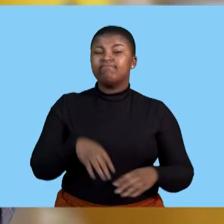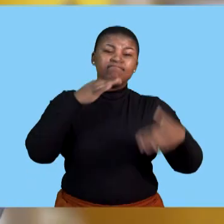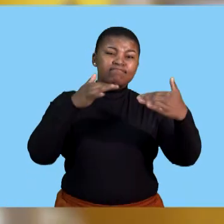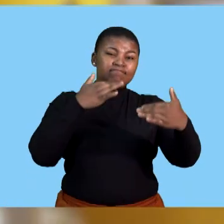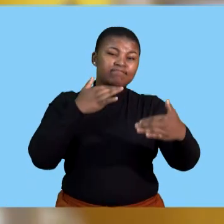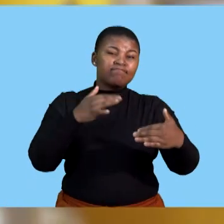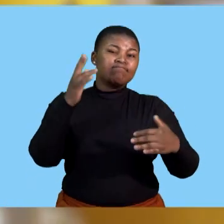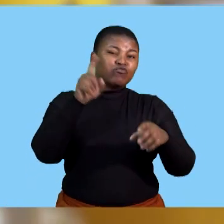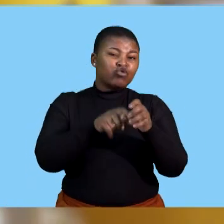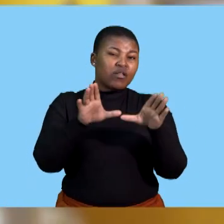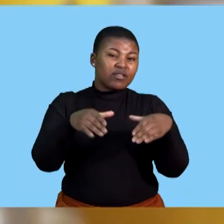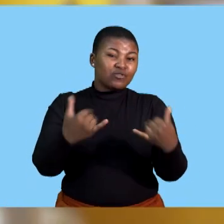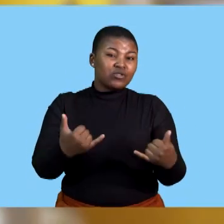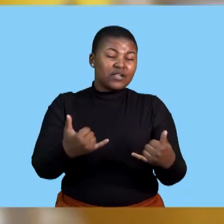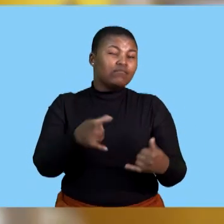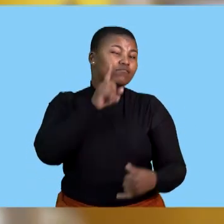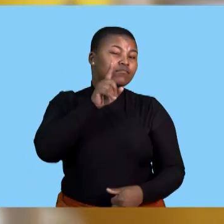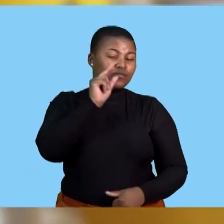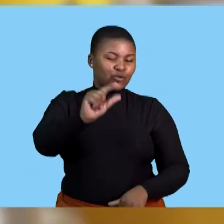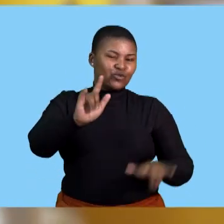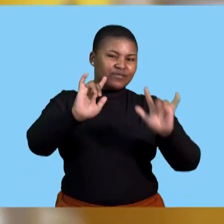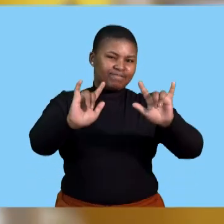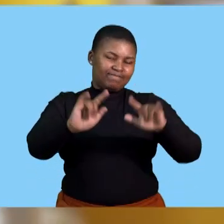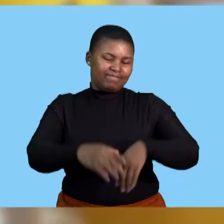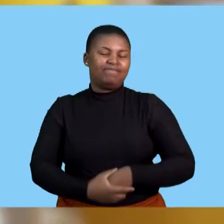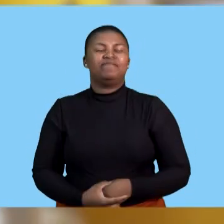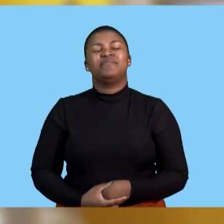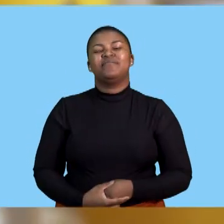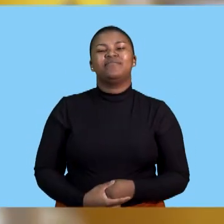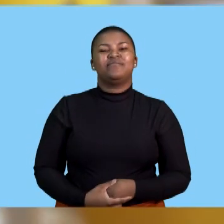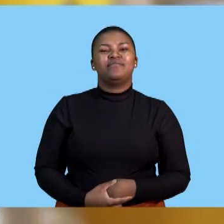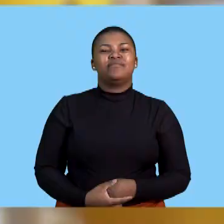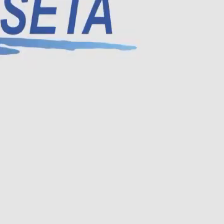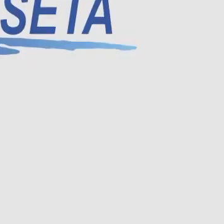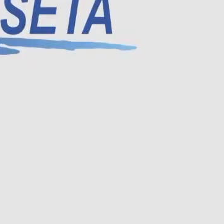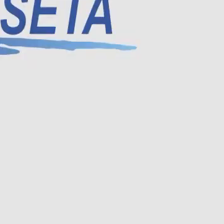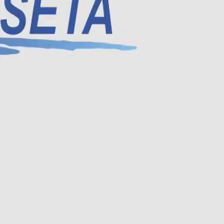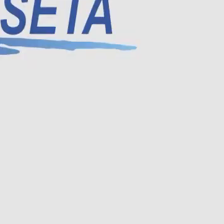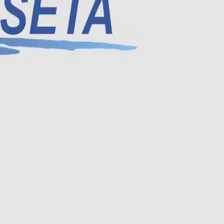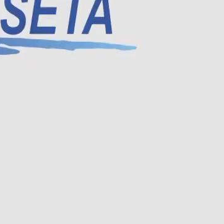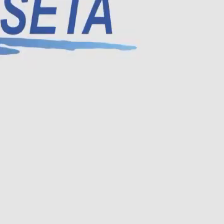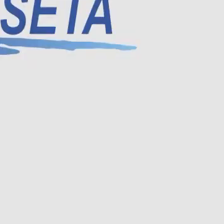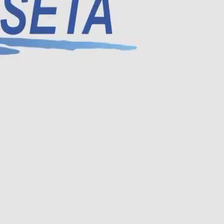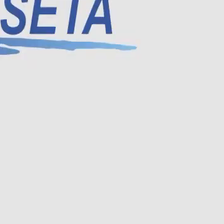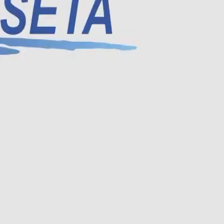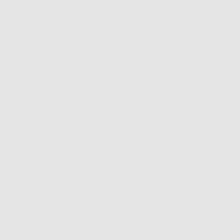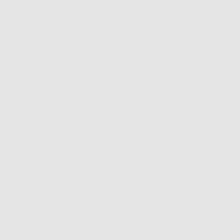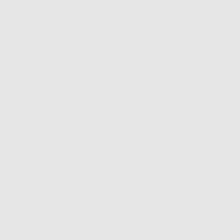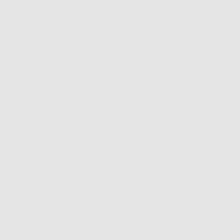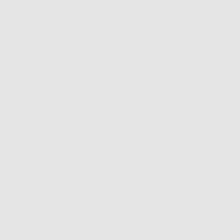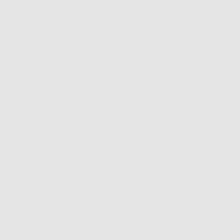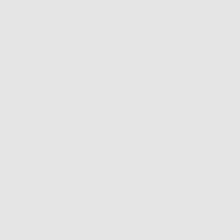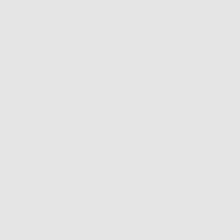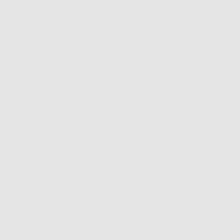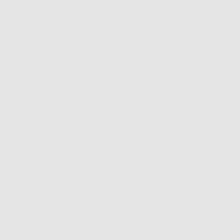Thank you so much for joining me in today's class. I hope to see you again soon. It is goodbye from me.